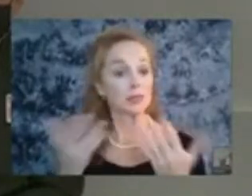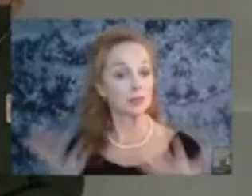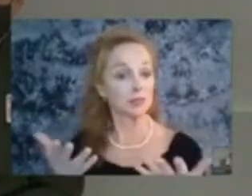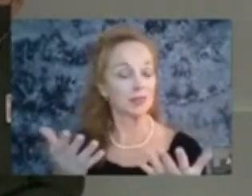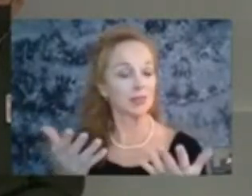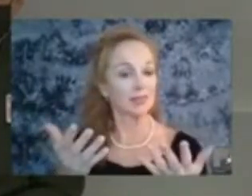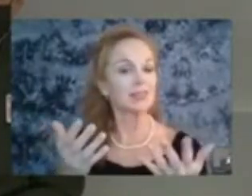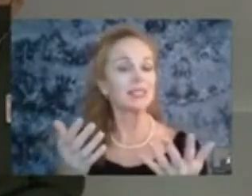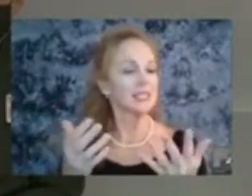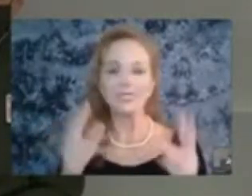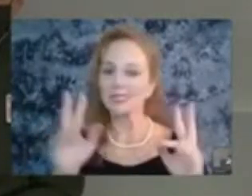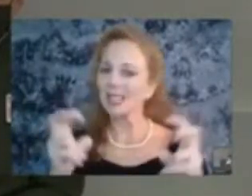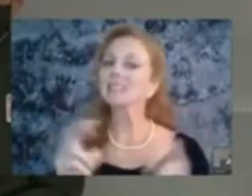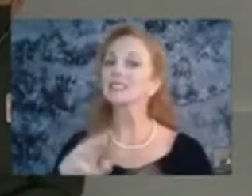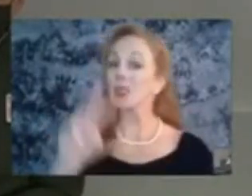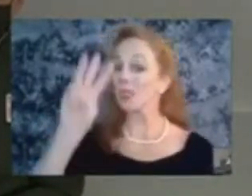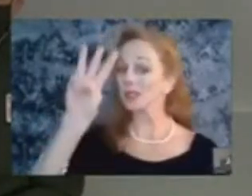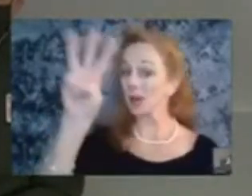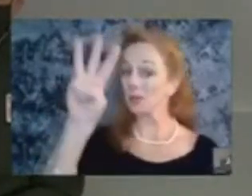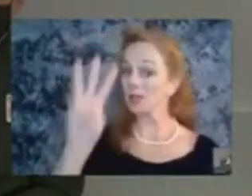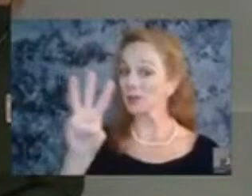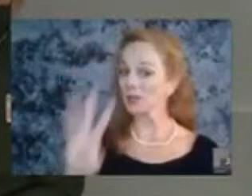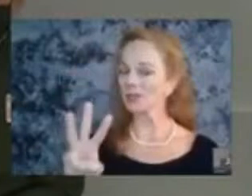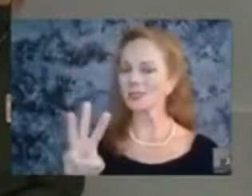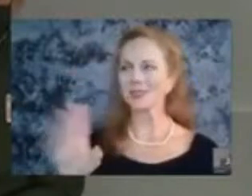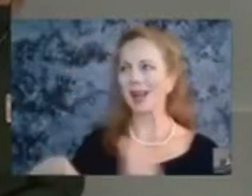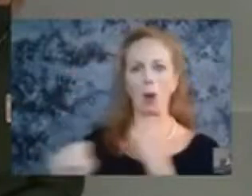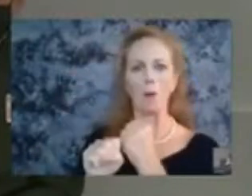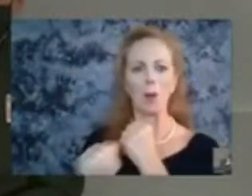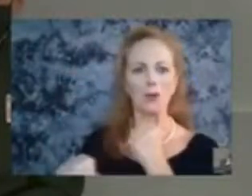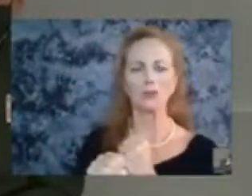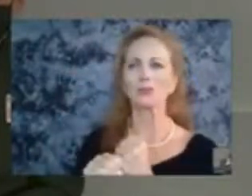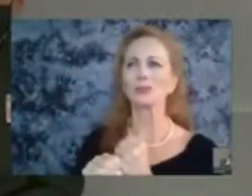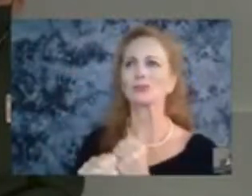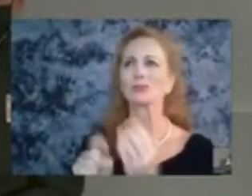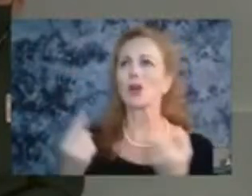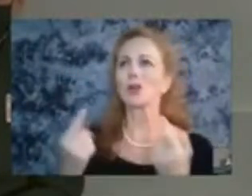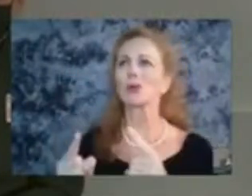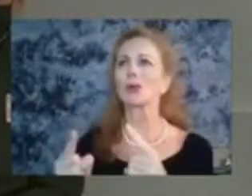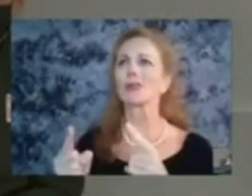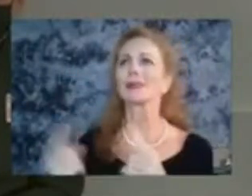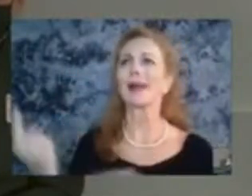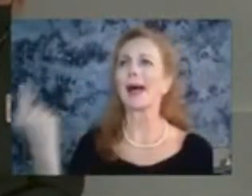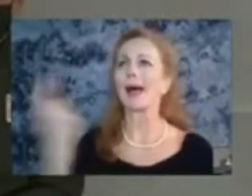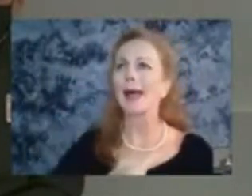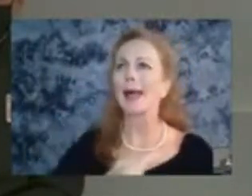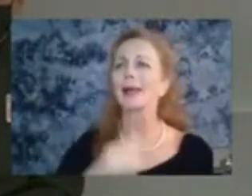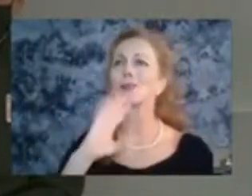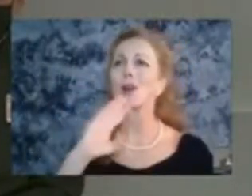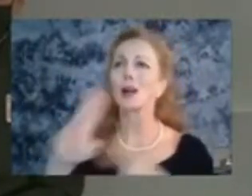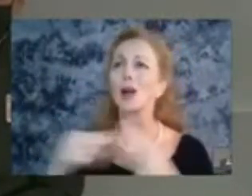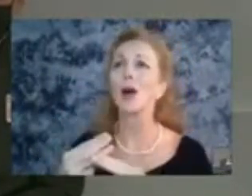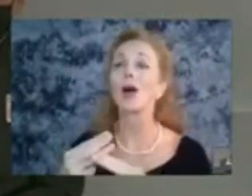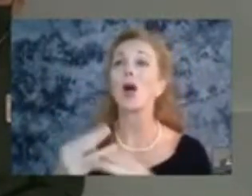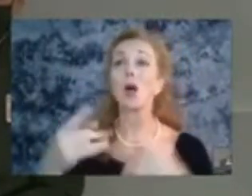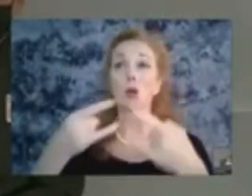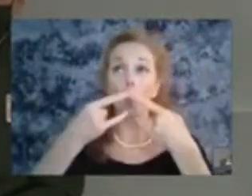seen it. She's got commercial spots throughout the day talking about the 3 Ws. And I believe those are wear a